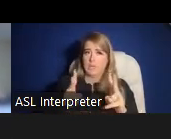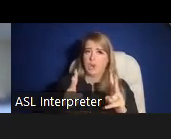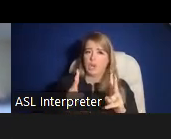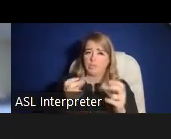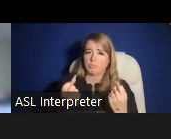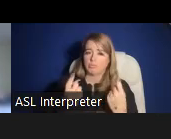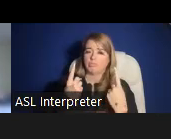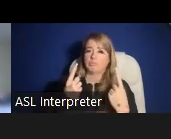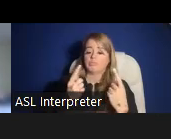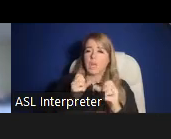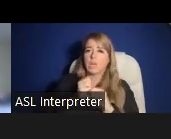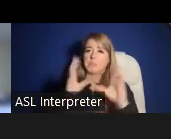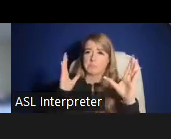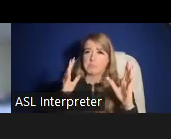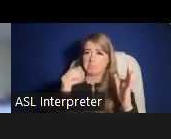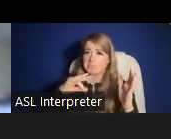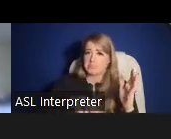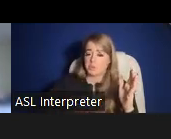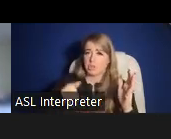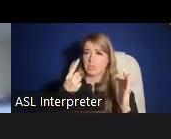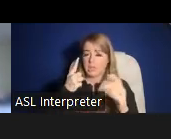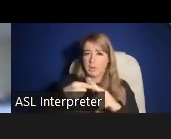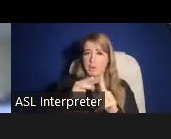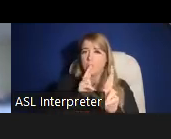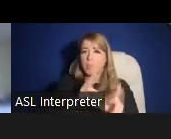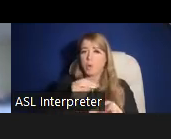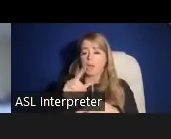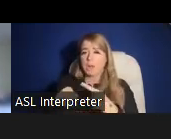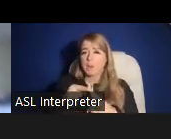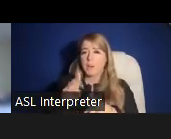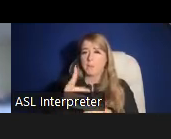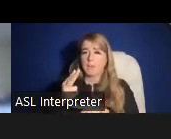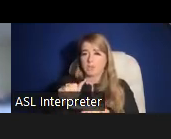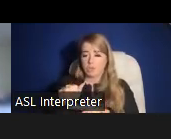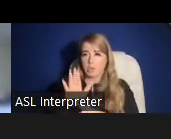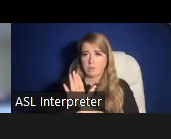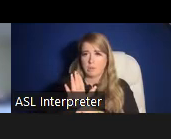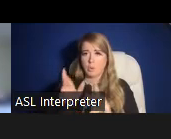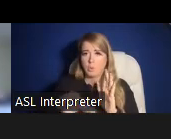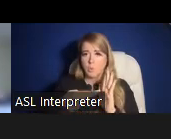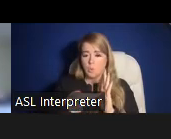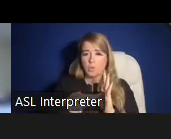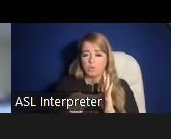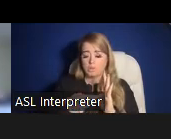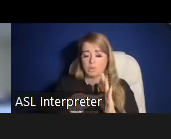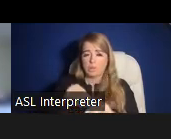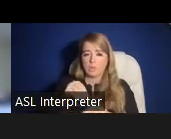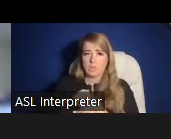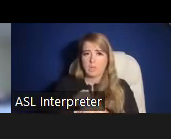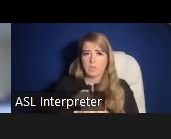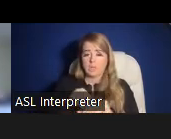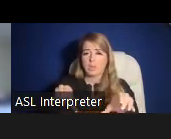questions about the report and really about the BHA's role in